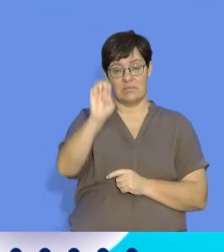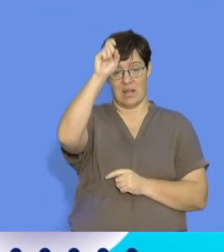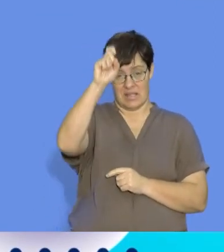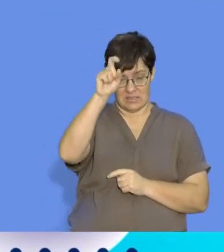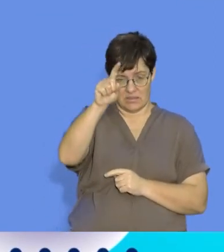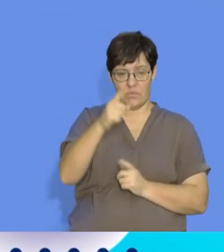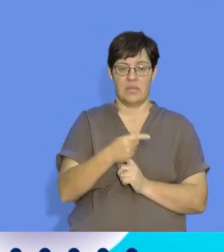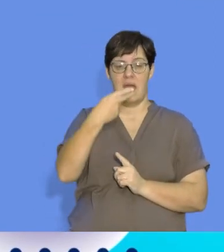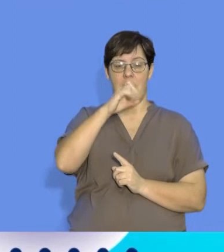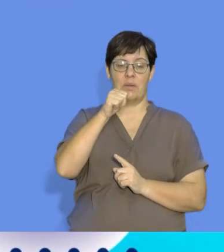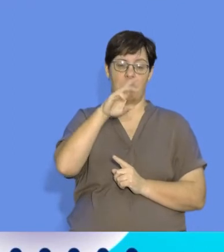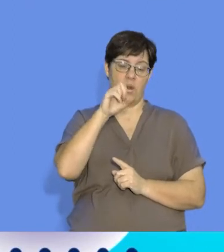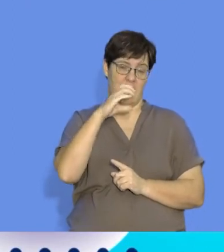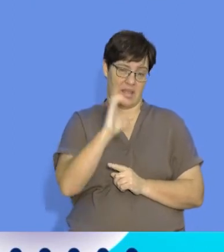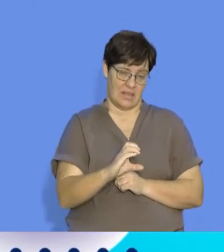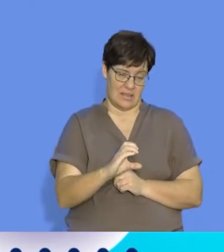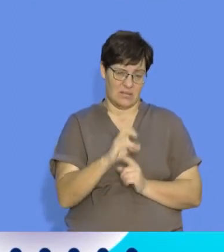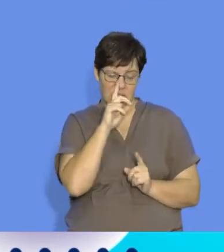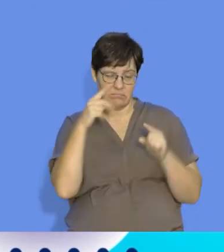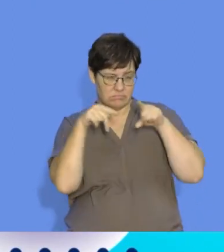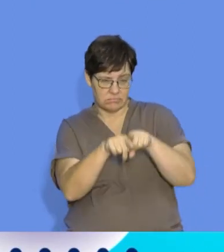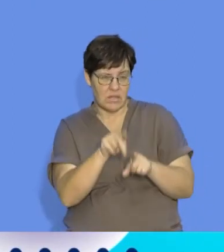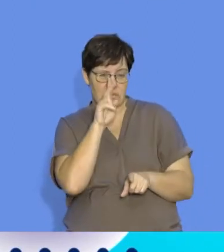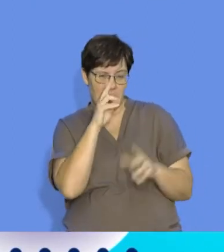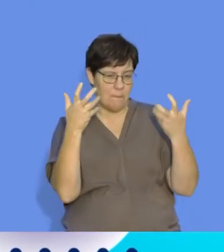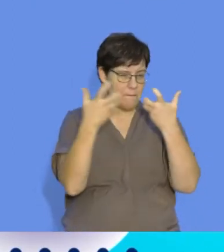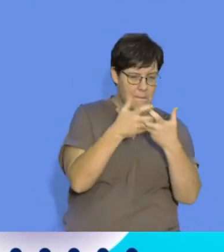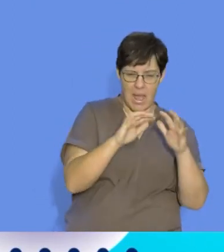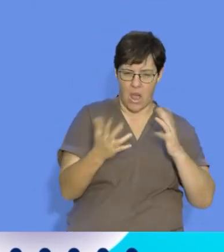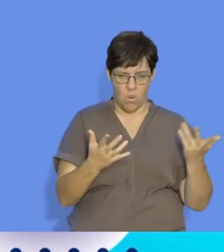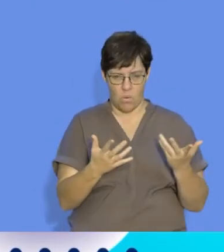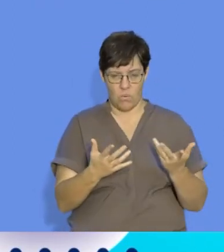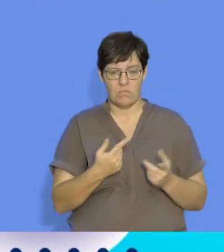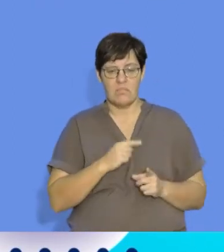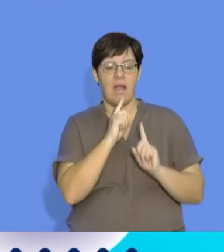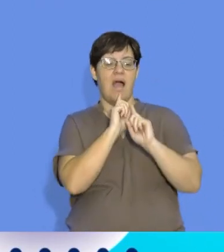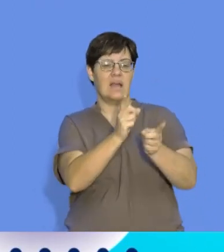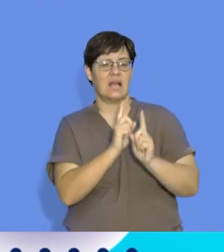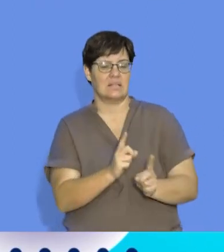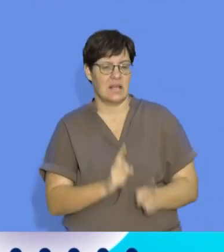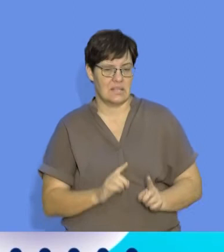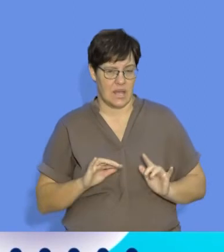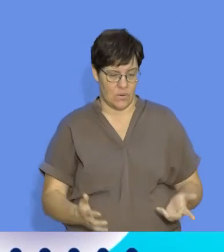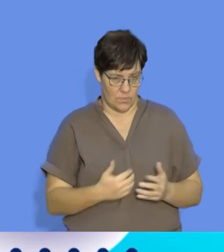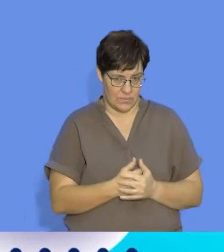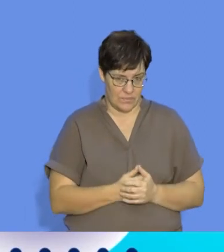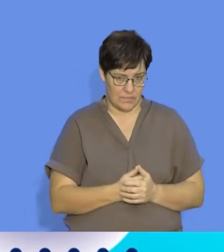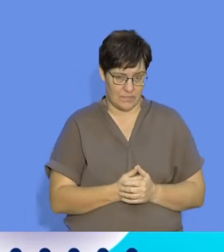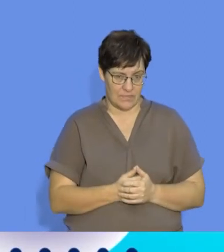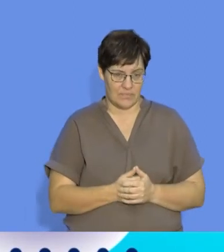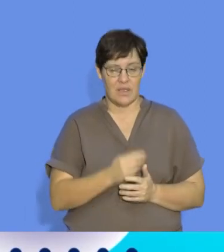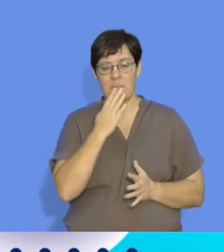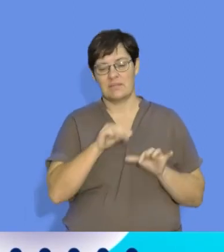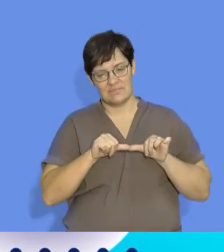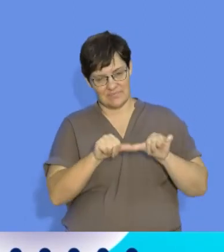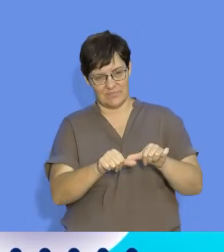graph with a hyperbolic graph, just to see how do they pair these graphs and how do we actually answer questions that have